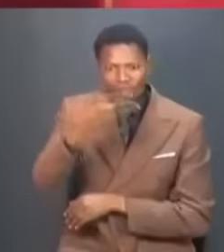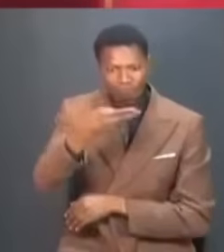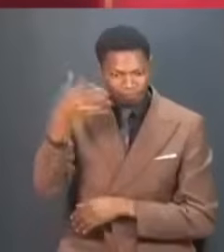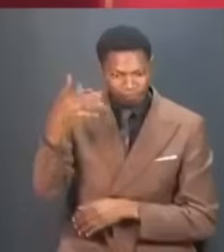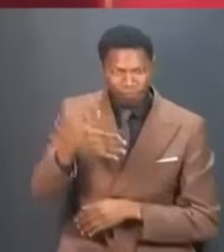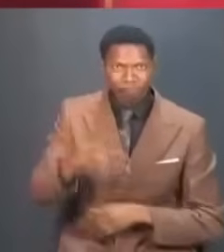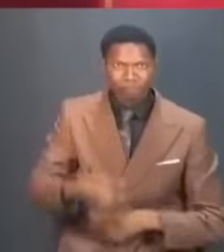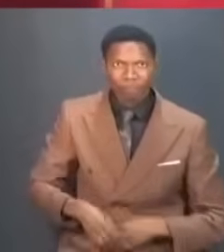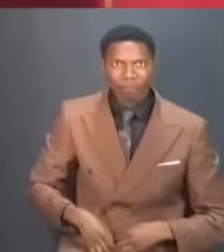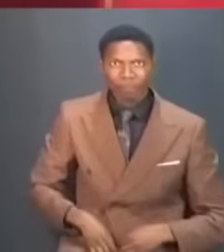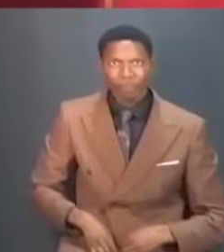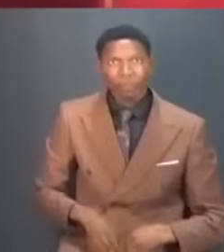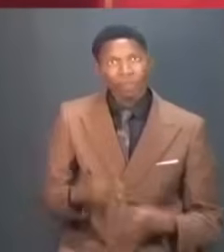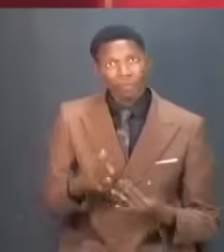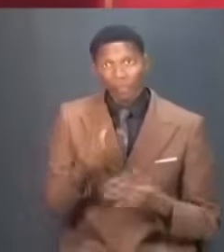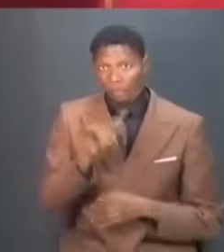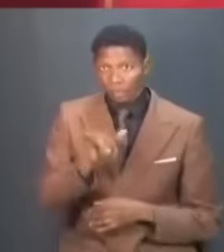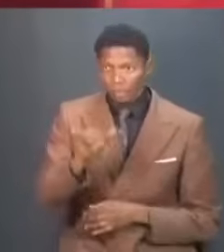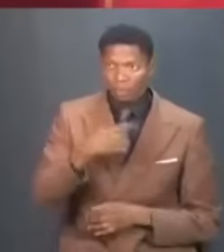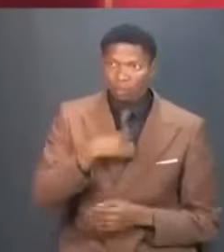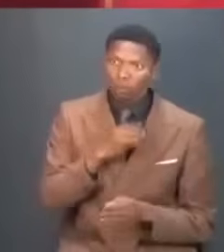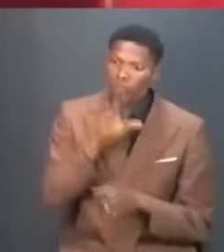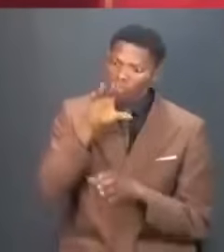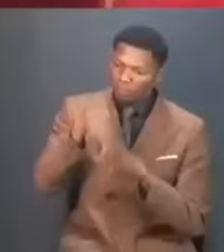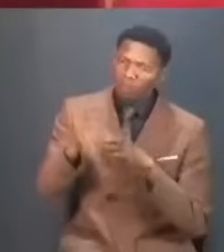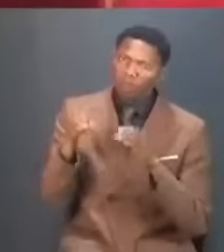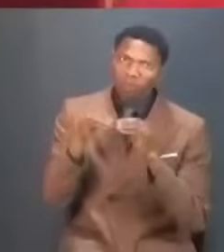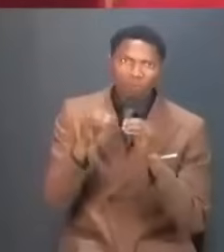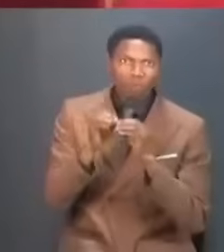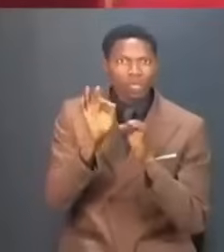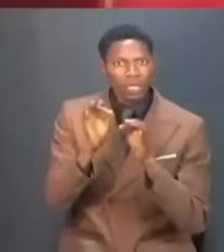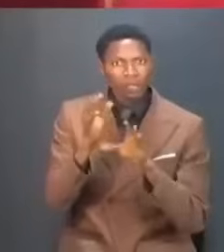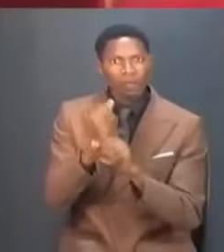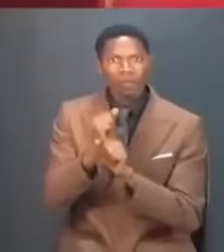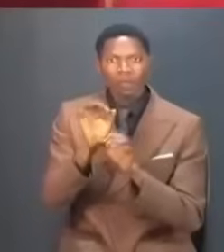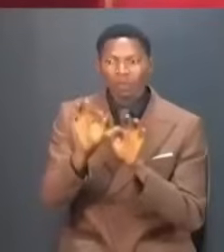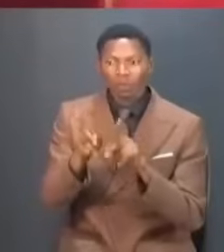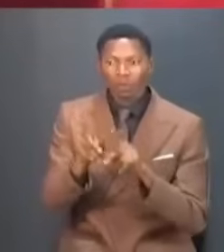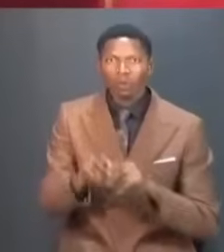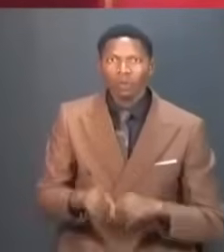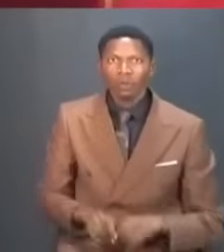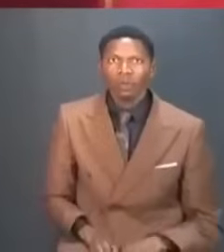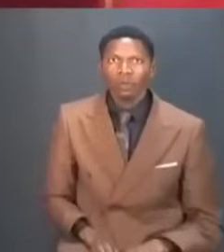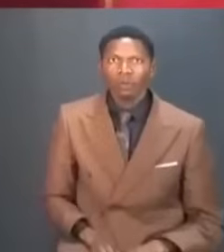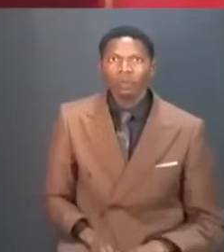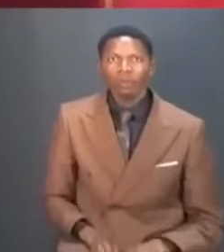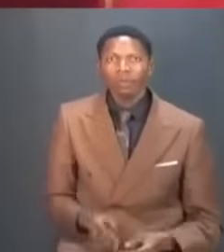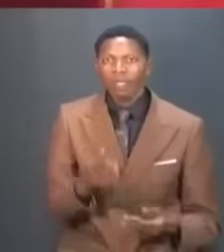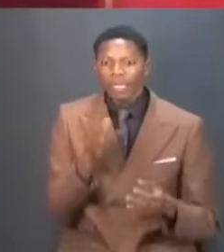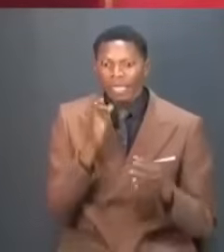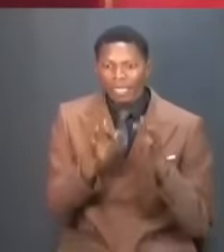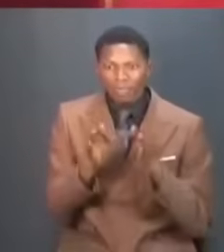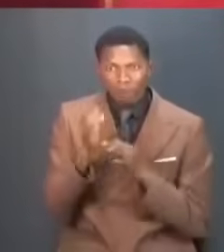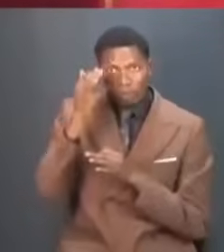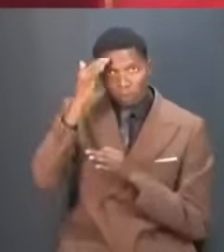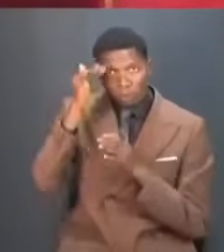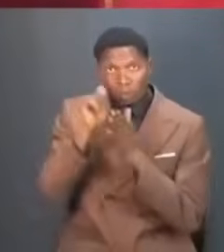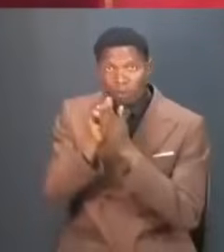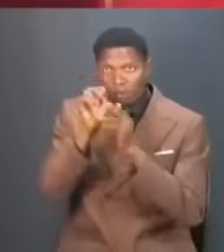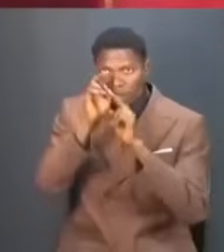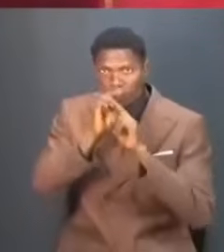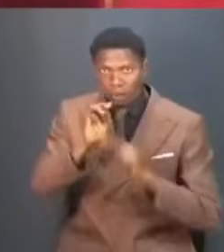engaged, and we still want to engage more if the opportunity comes. In fact, if it is realized that the honorable